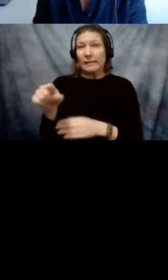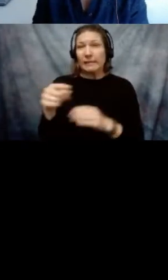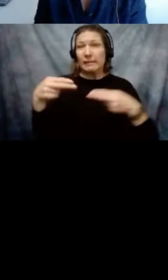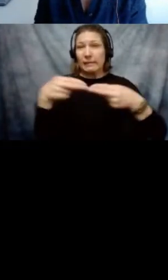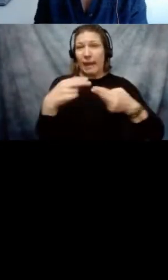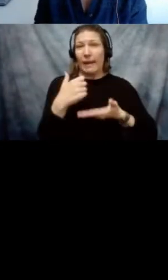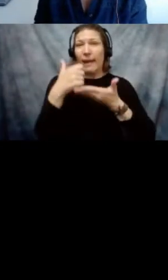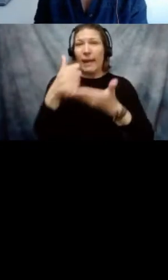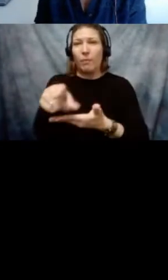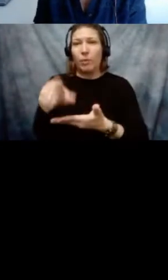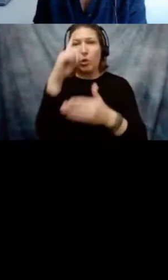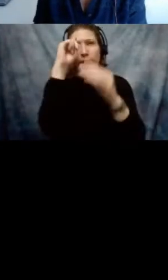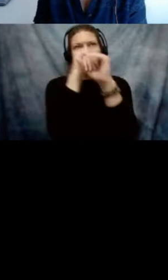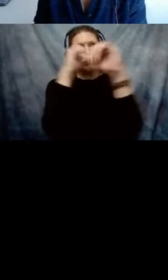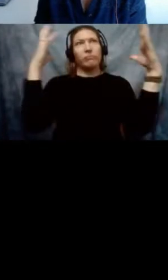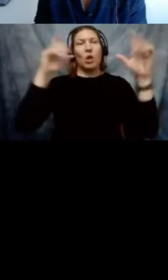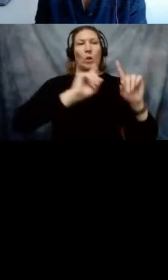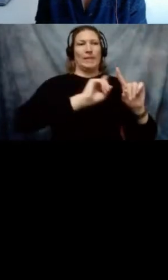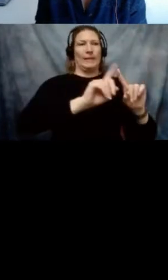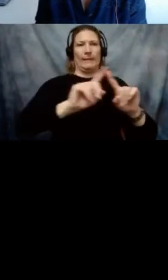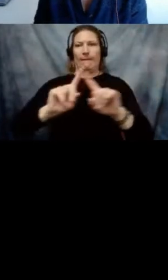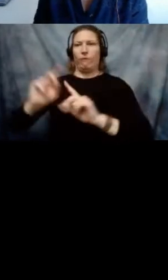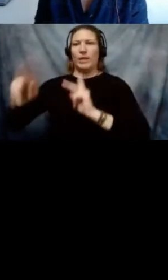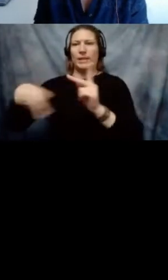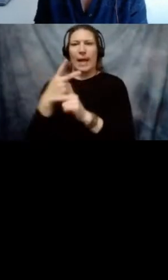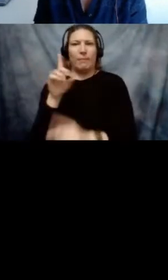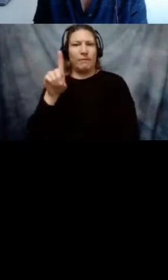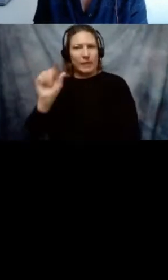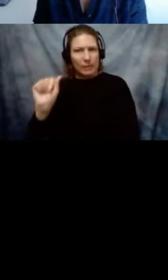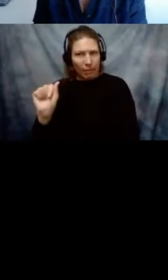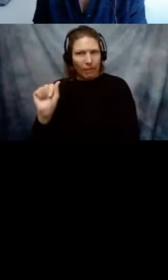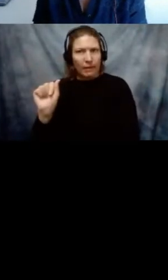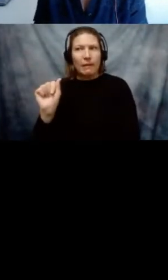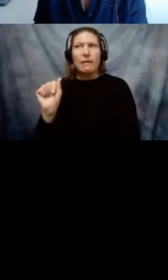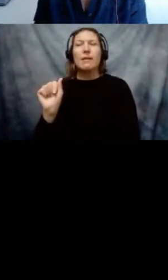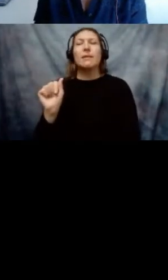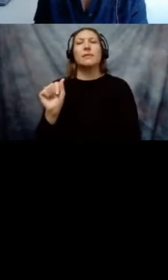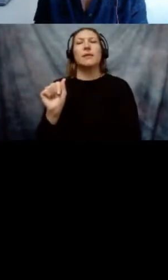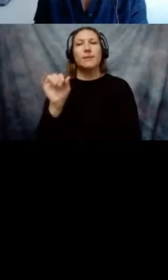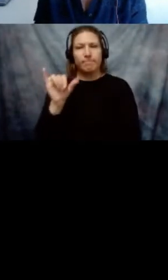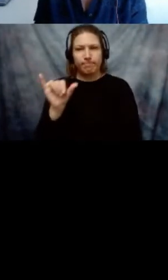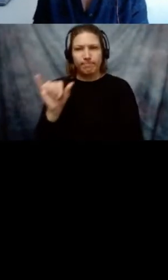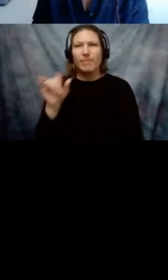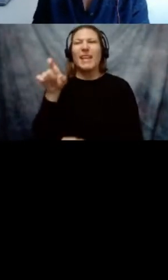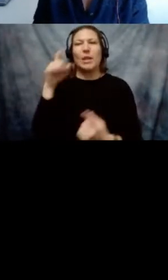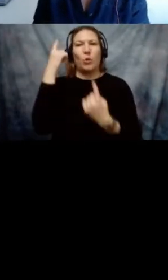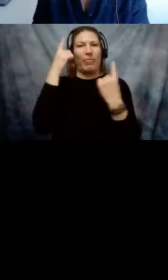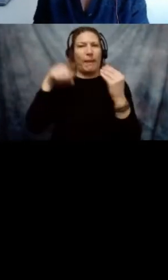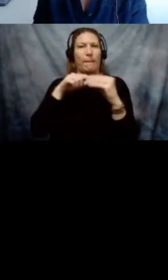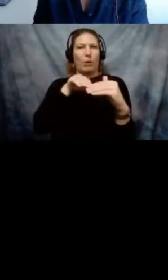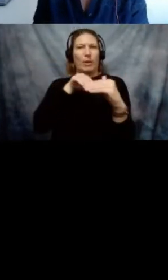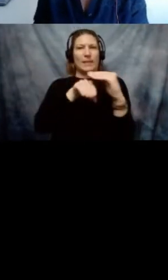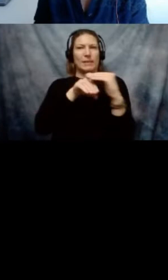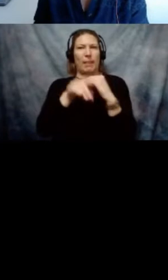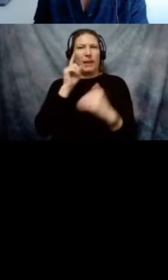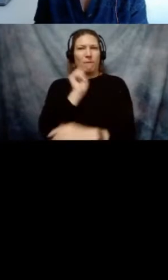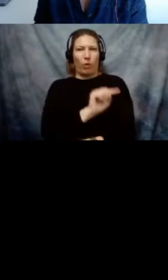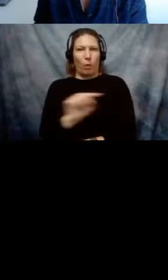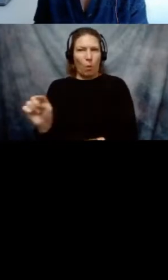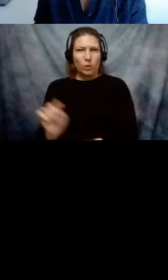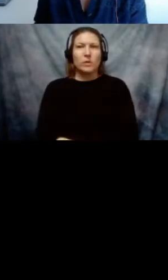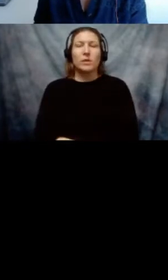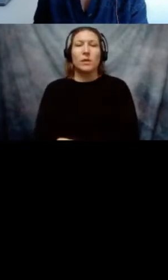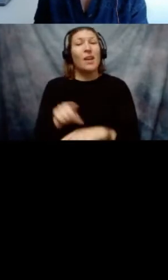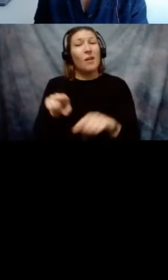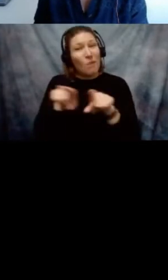of disabilities, impairments, which benefit from accessible learning, and also for tackling that myth that accessibility